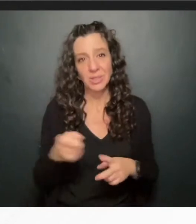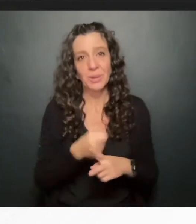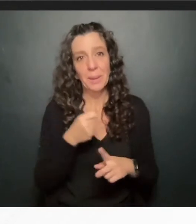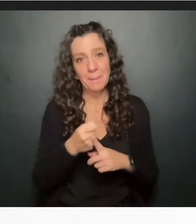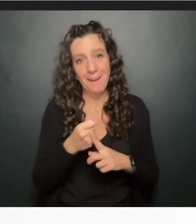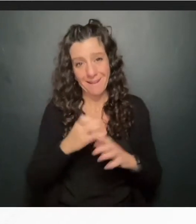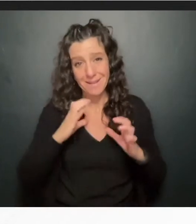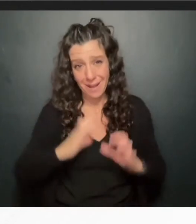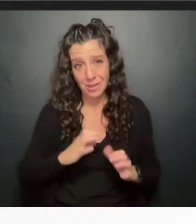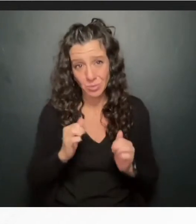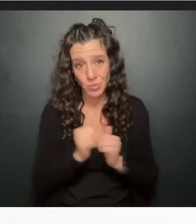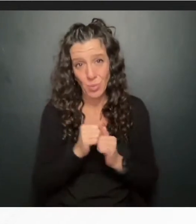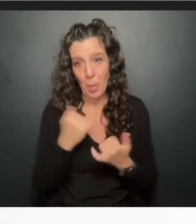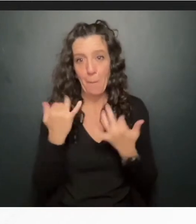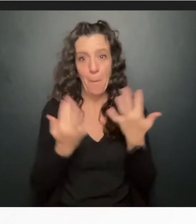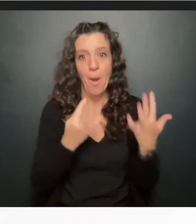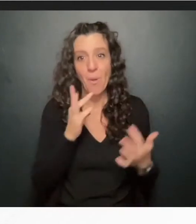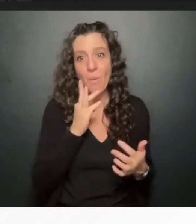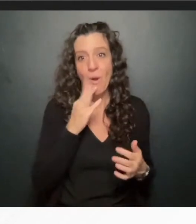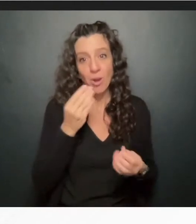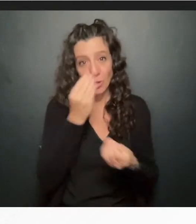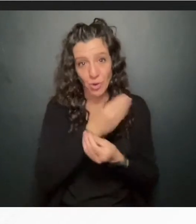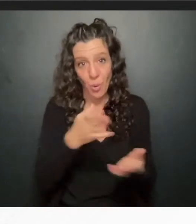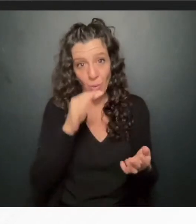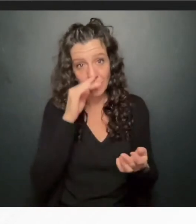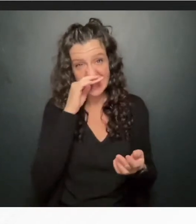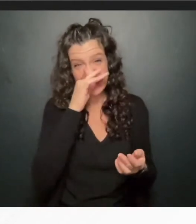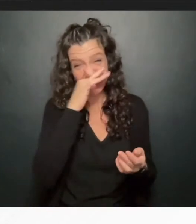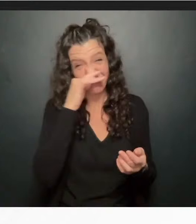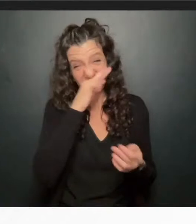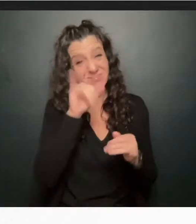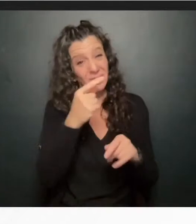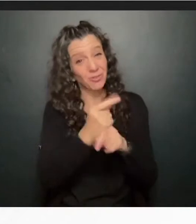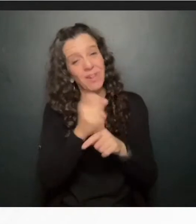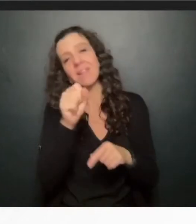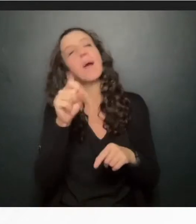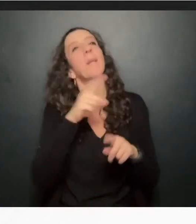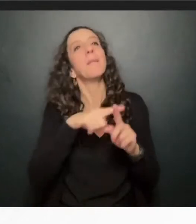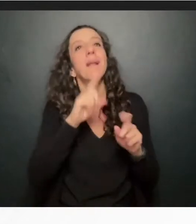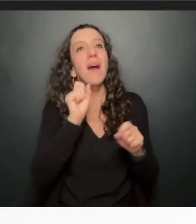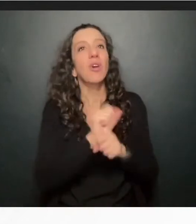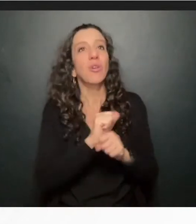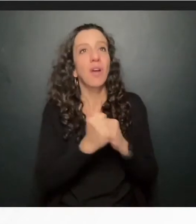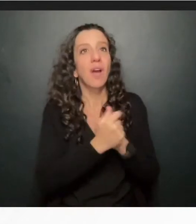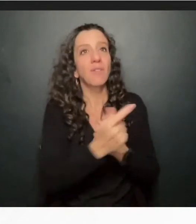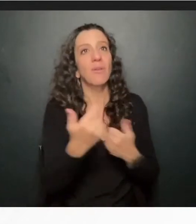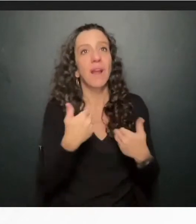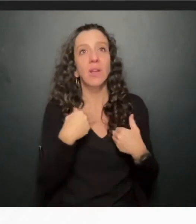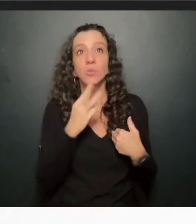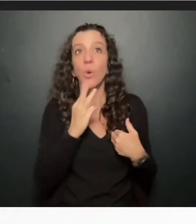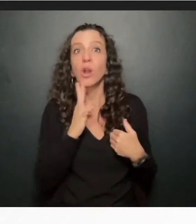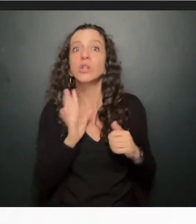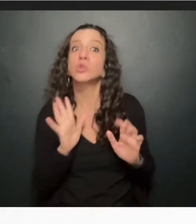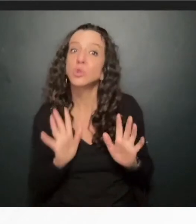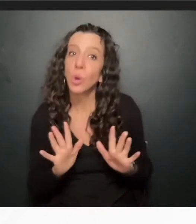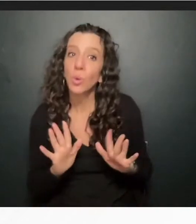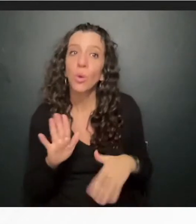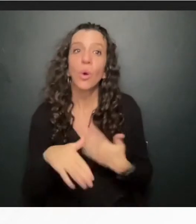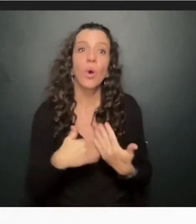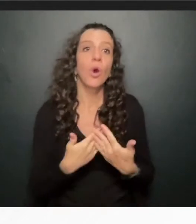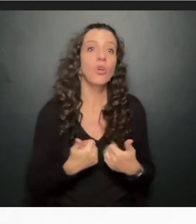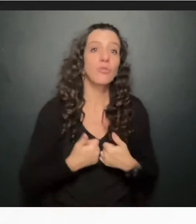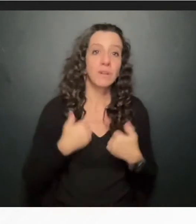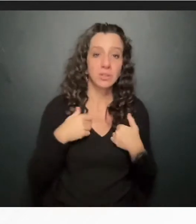customers with a boiled water notice, and that is correct, but actually everyone has water, so all residences should